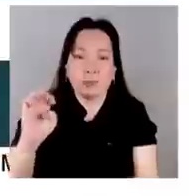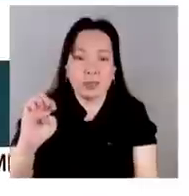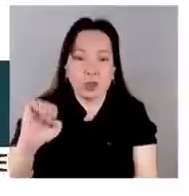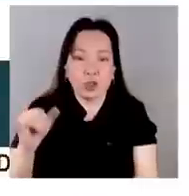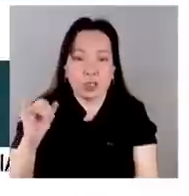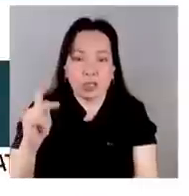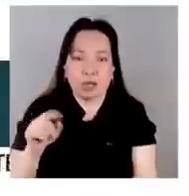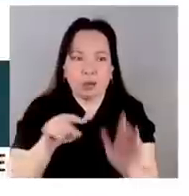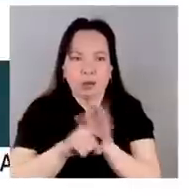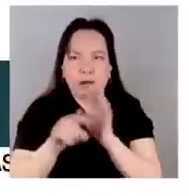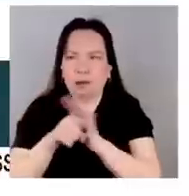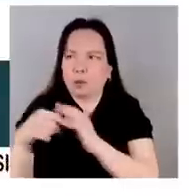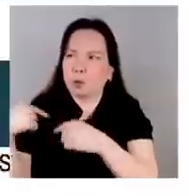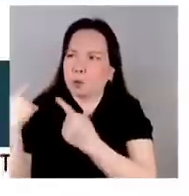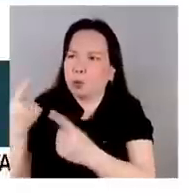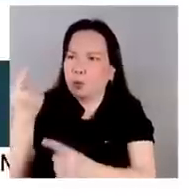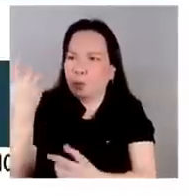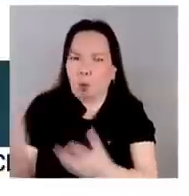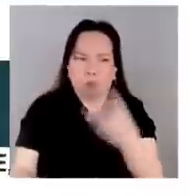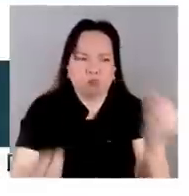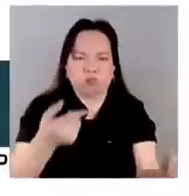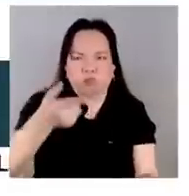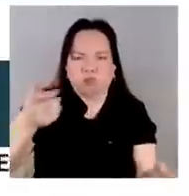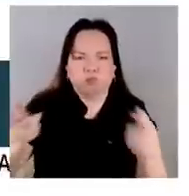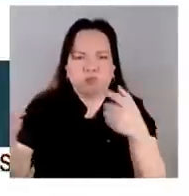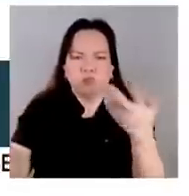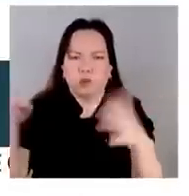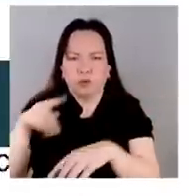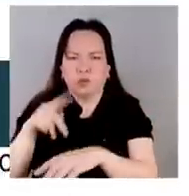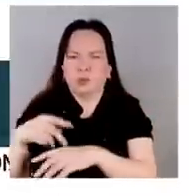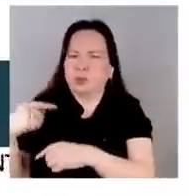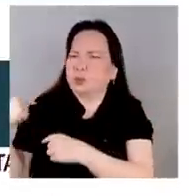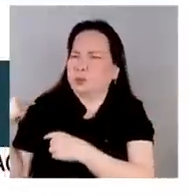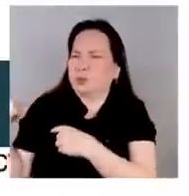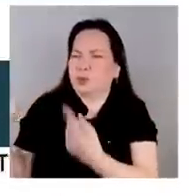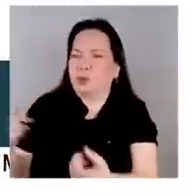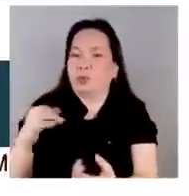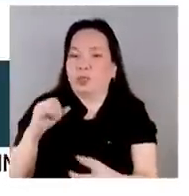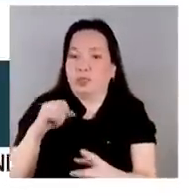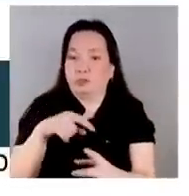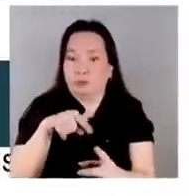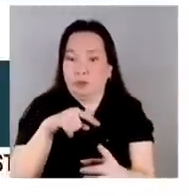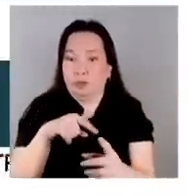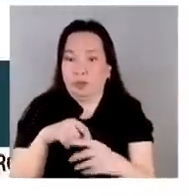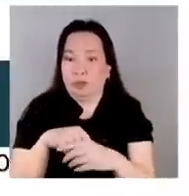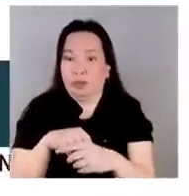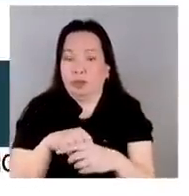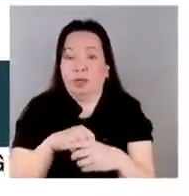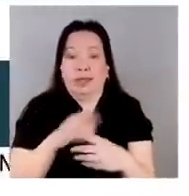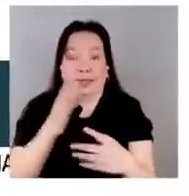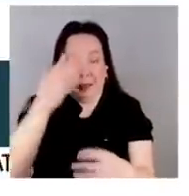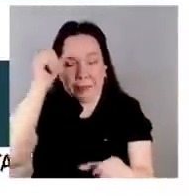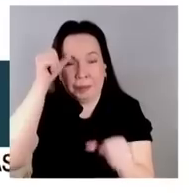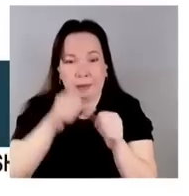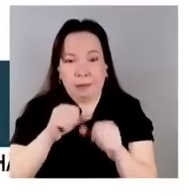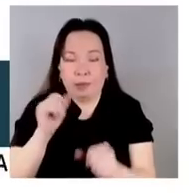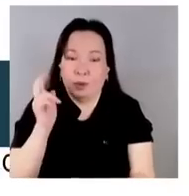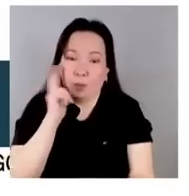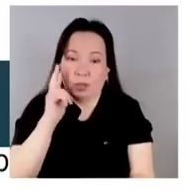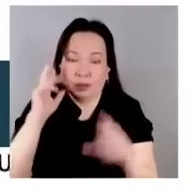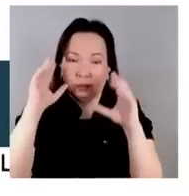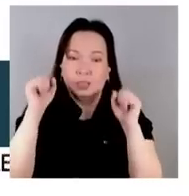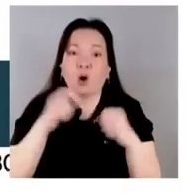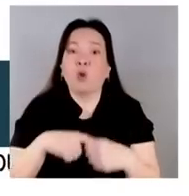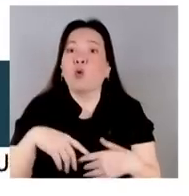very long history in the Philippines. And I think when you have a former president that has effectively given the green light to police